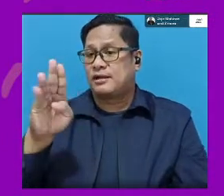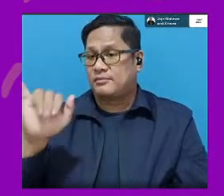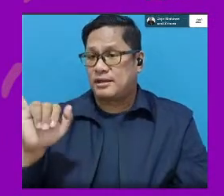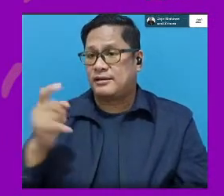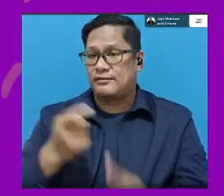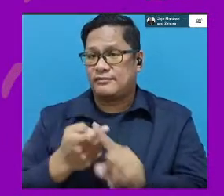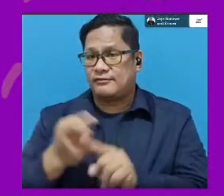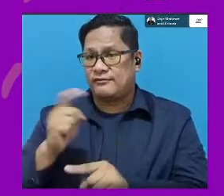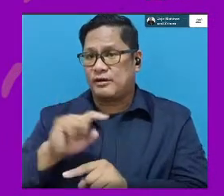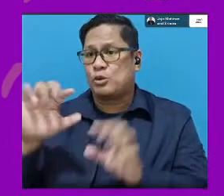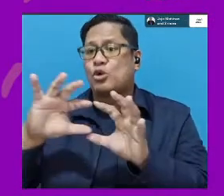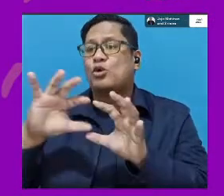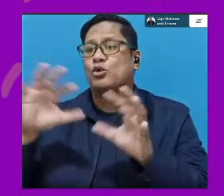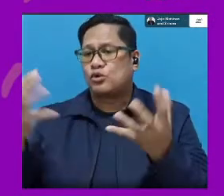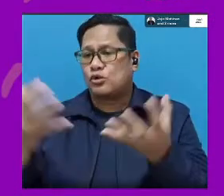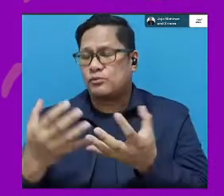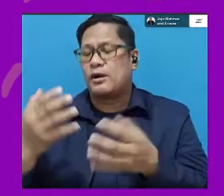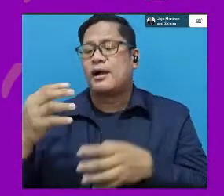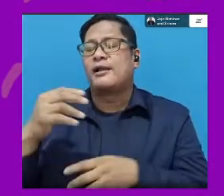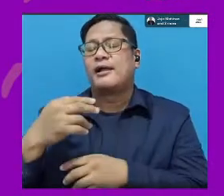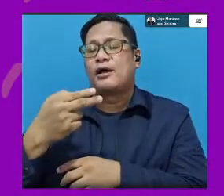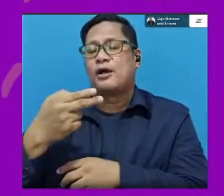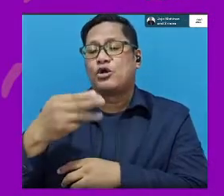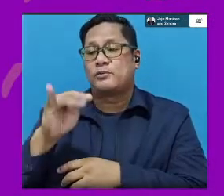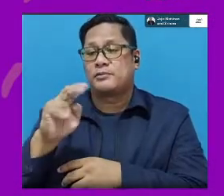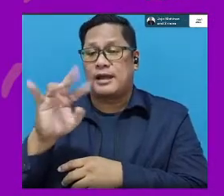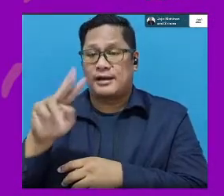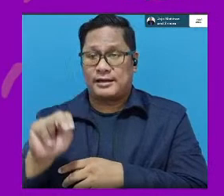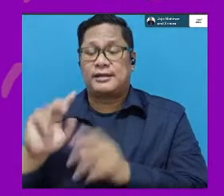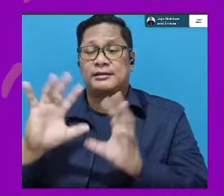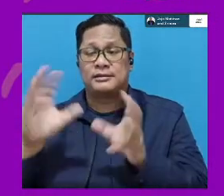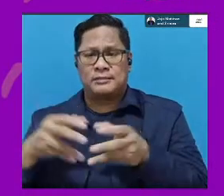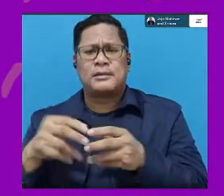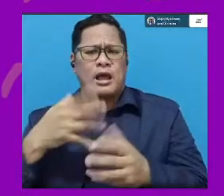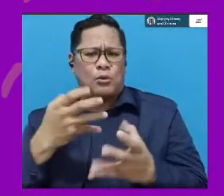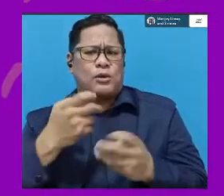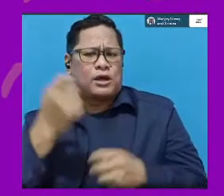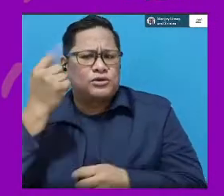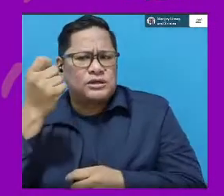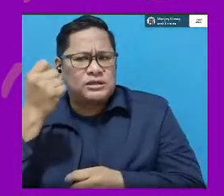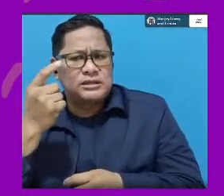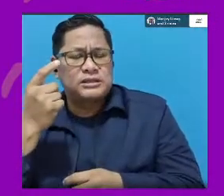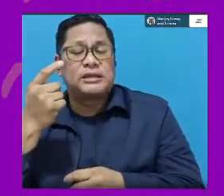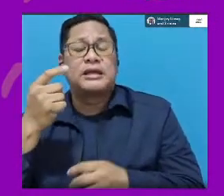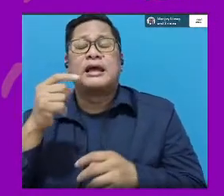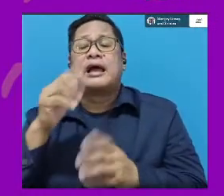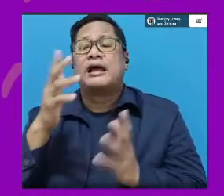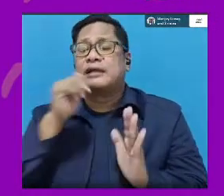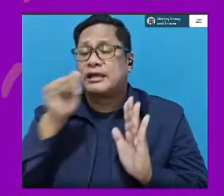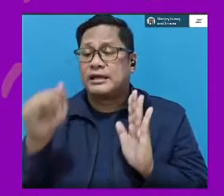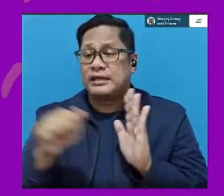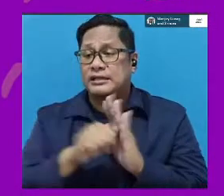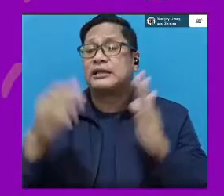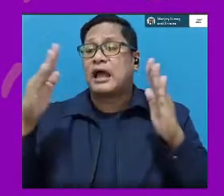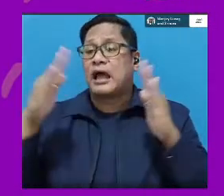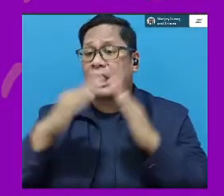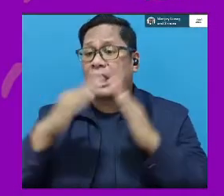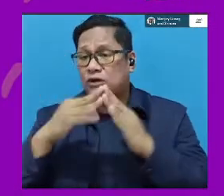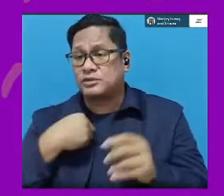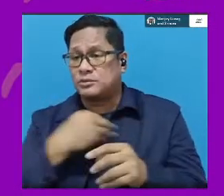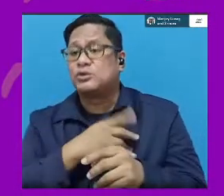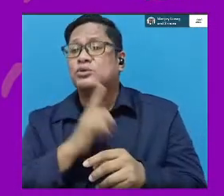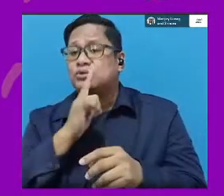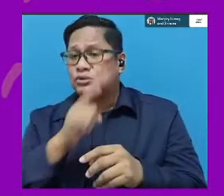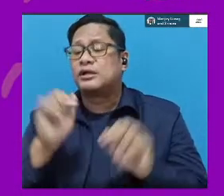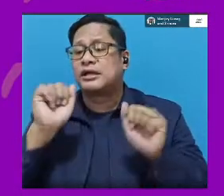Global Humanitarian Team. I'd like to understand how these hidden households will be able to proactively access